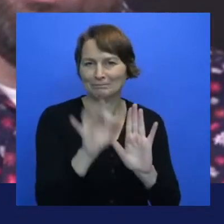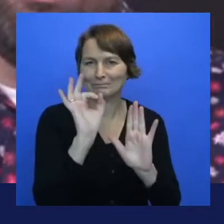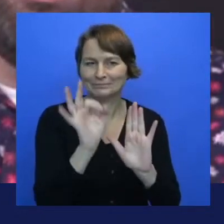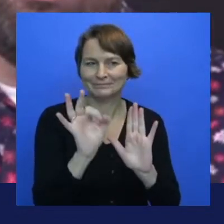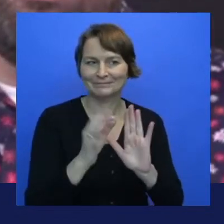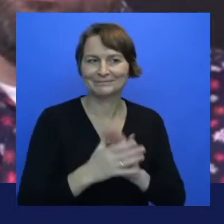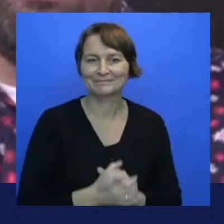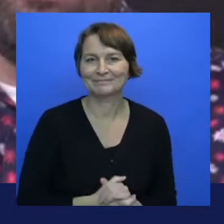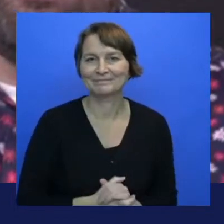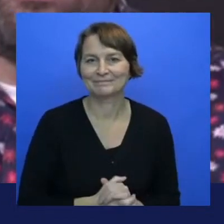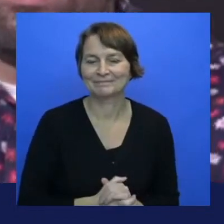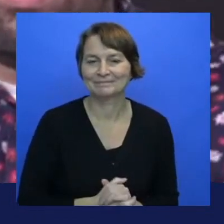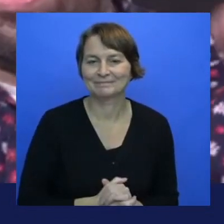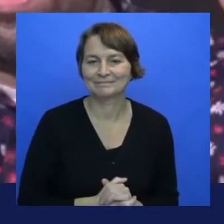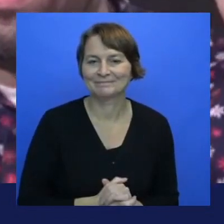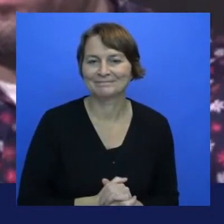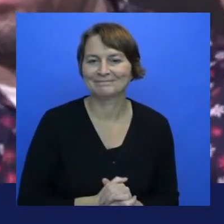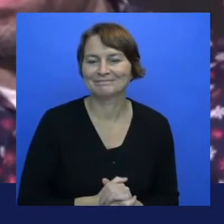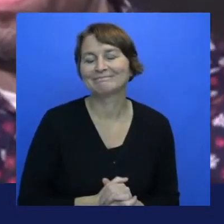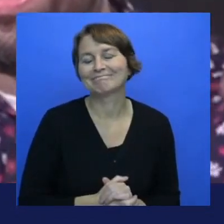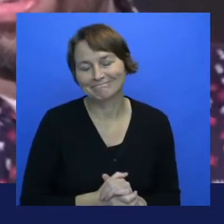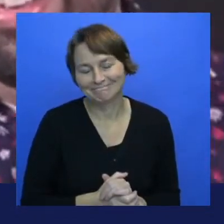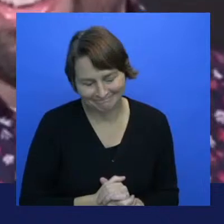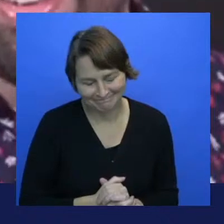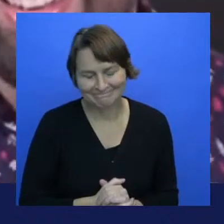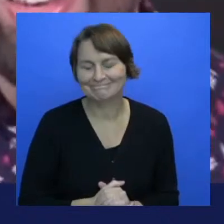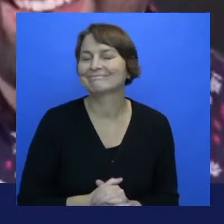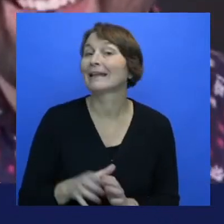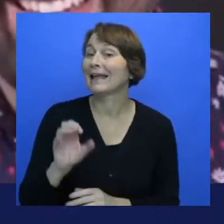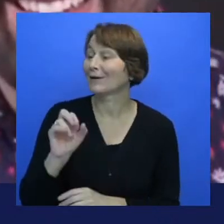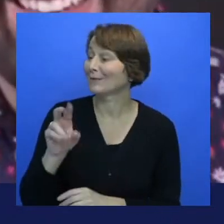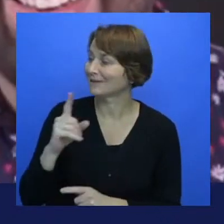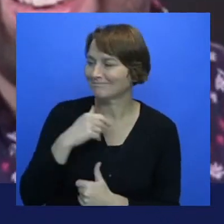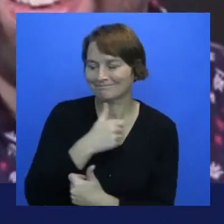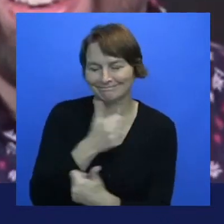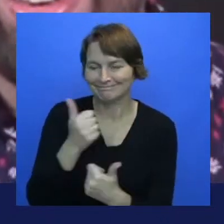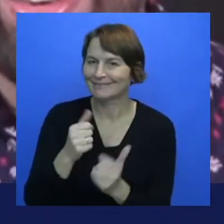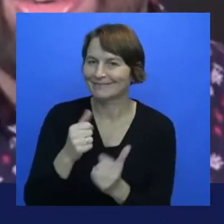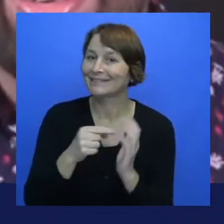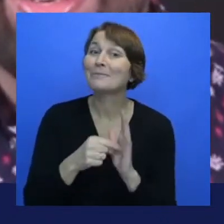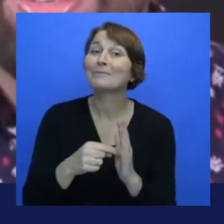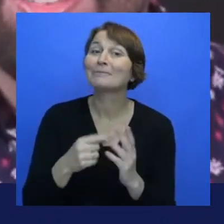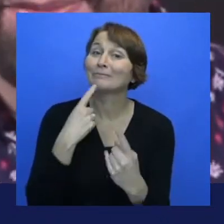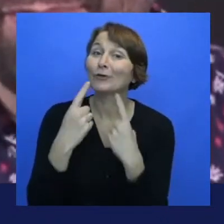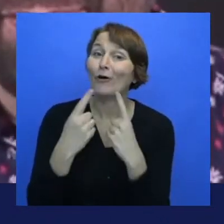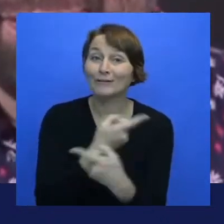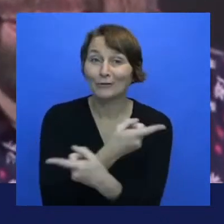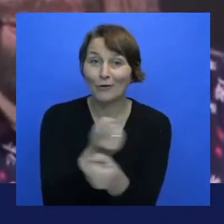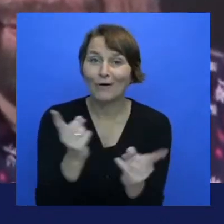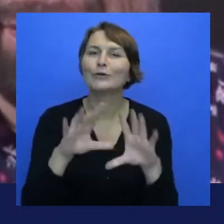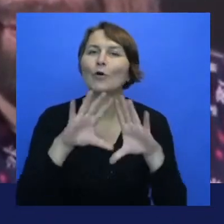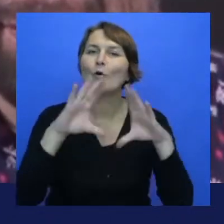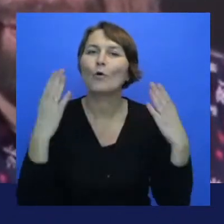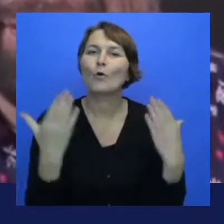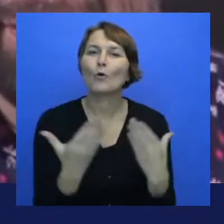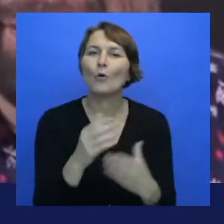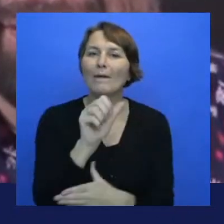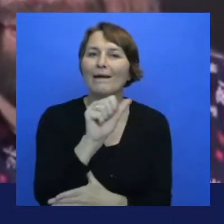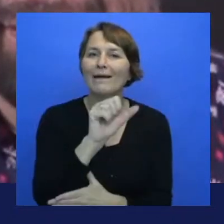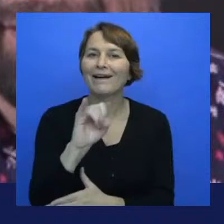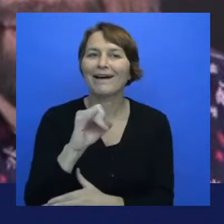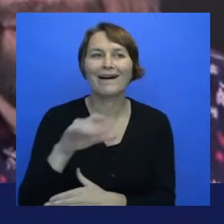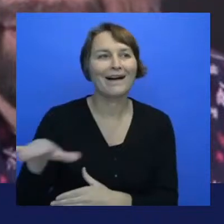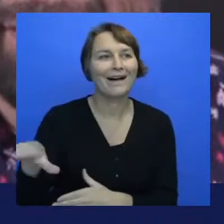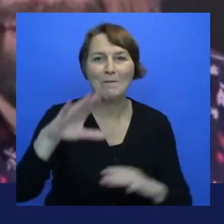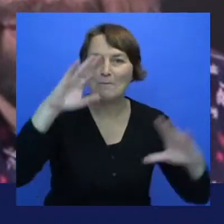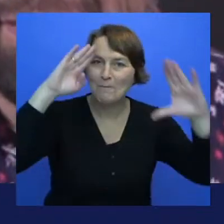I think I've ever seen. Seth, as always, it's great to talk to you, and hey, great to talk again to the global AI community. It's you know, while we had a